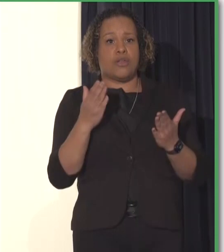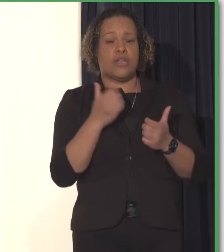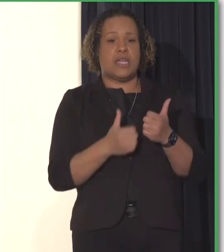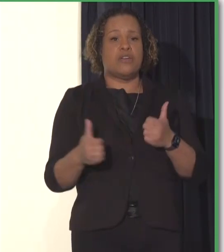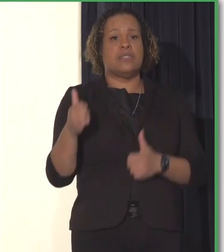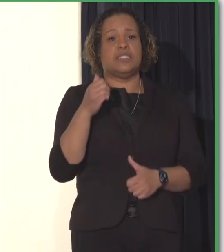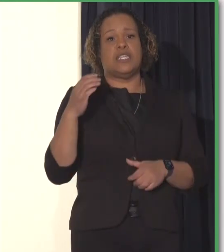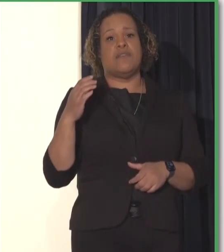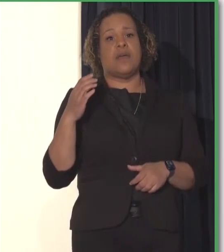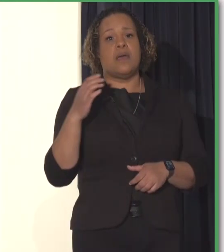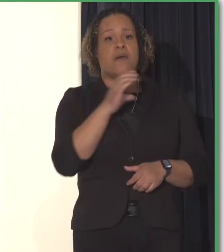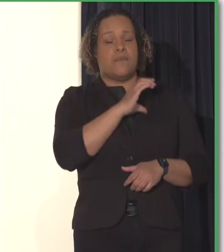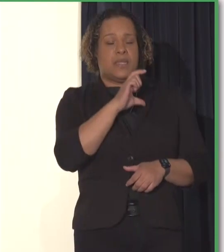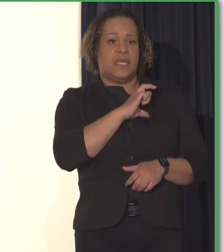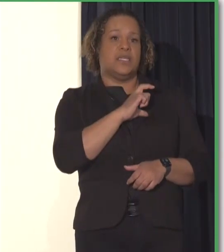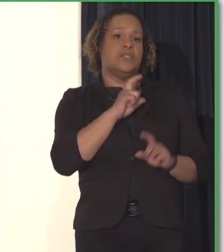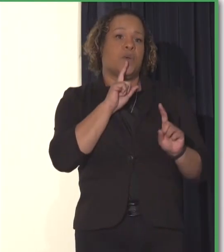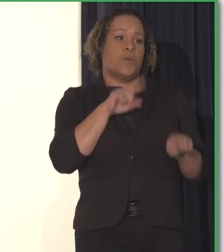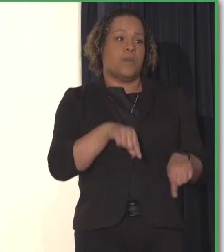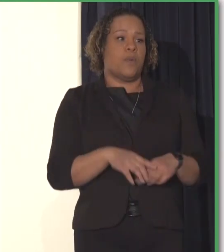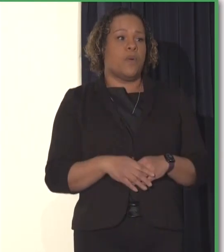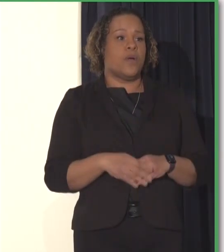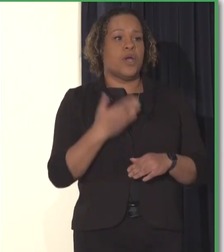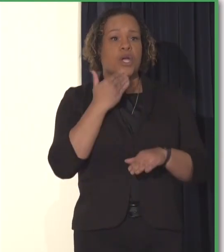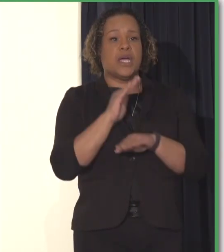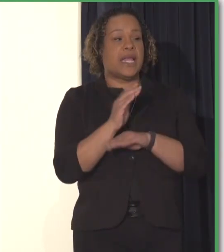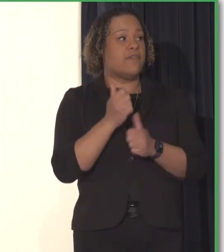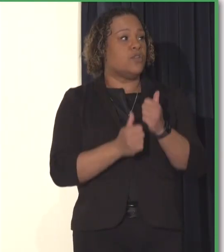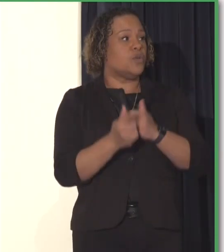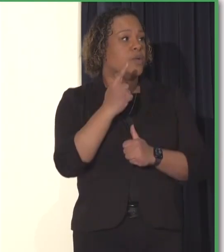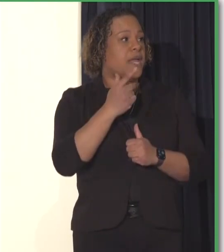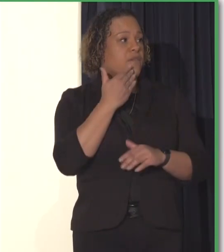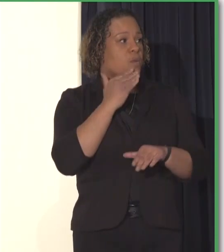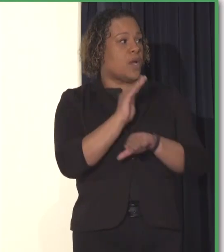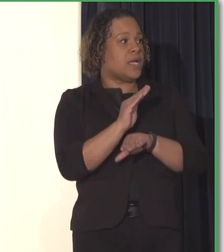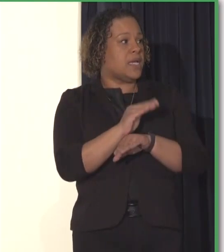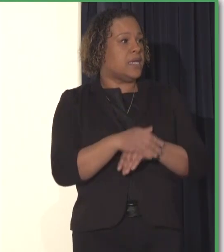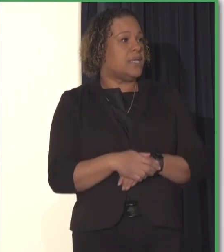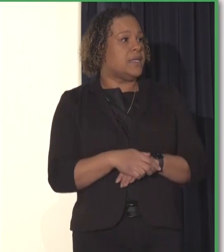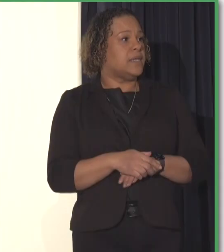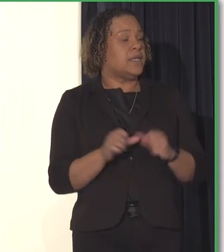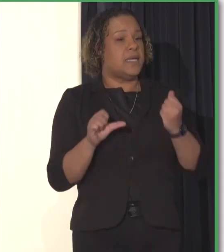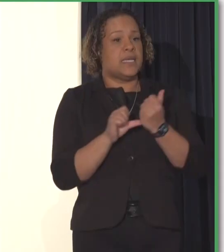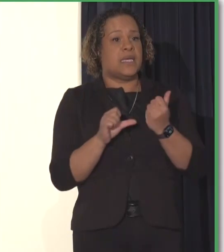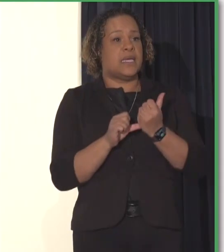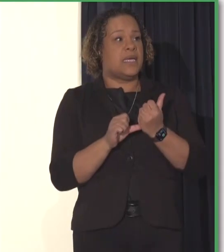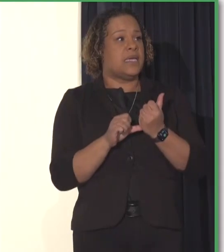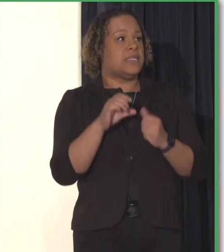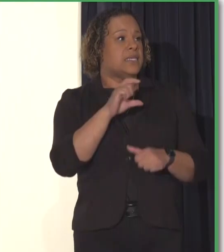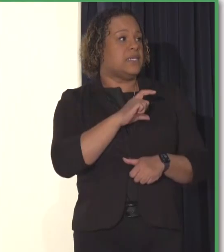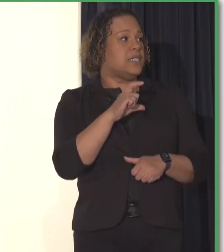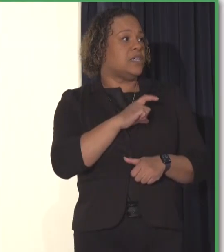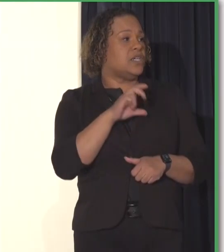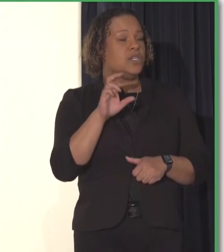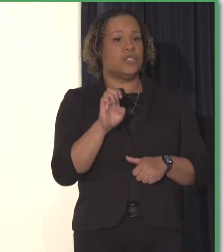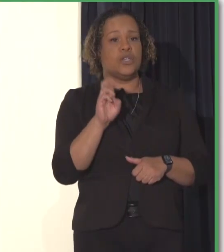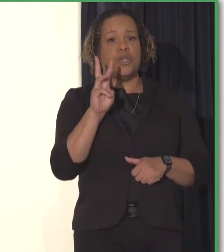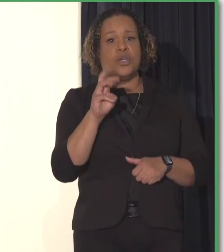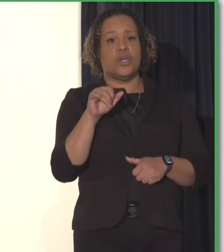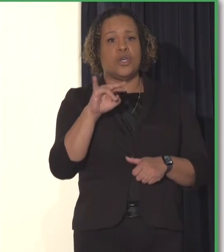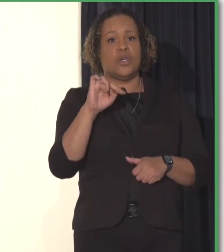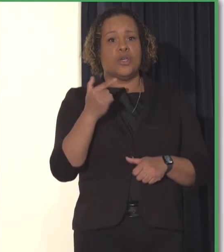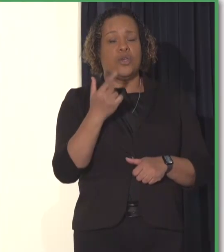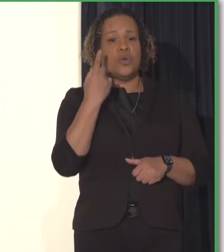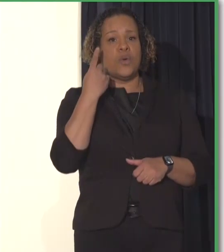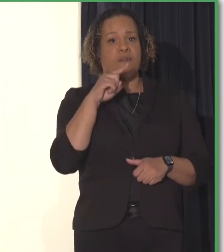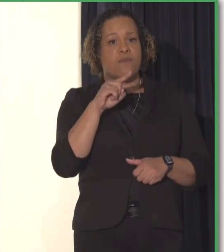report. Good afternoon, everyone. Good afternoon. Afternoon. Assistant Chief Eric Ewan in for Chief Bettison. Got a short report for